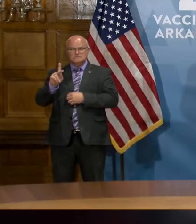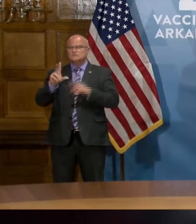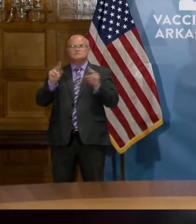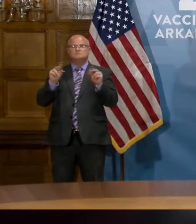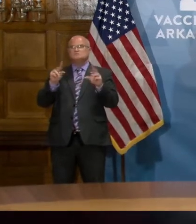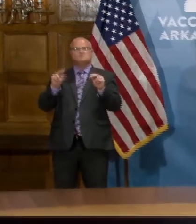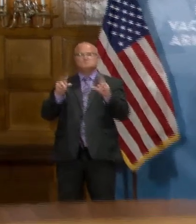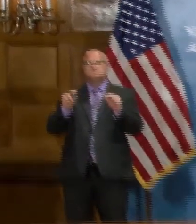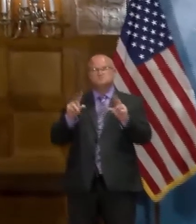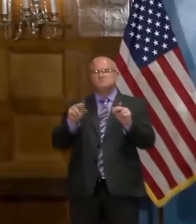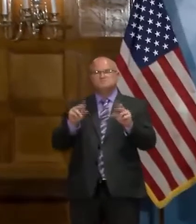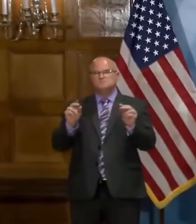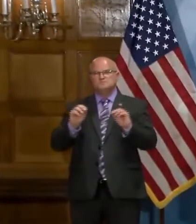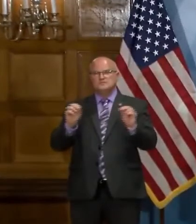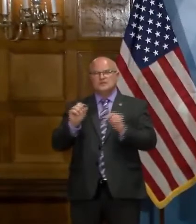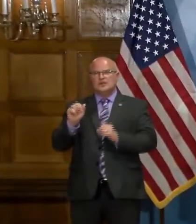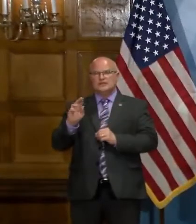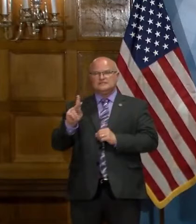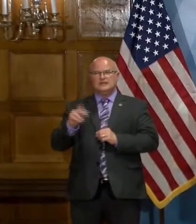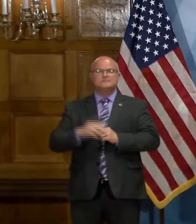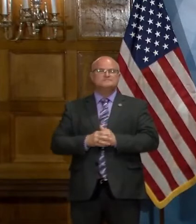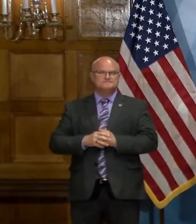Nope.